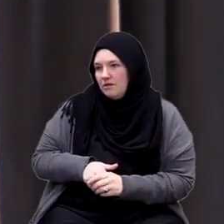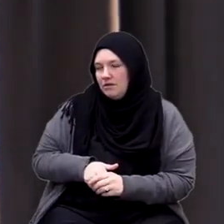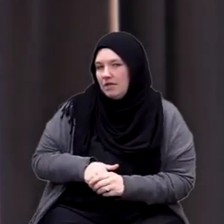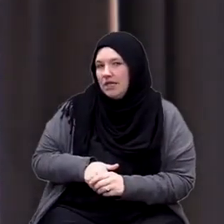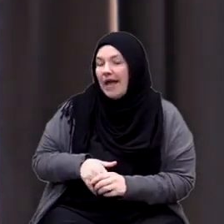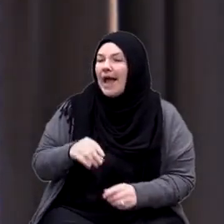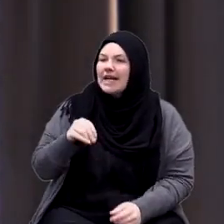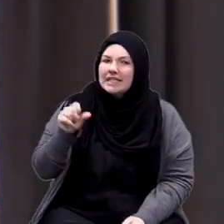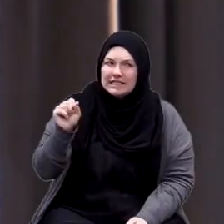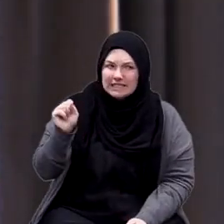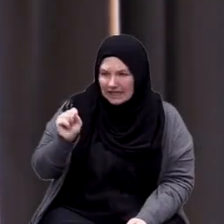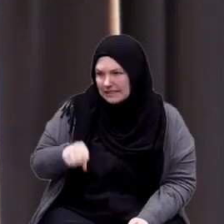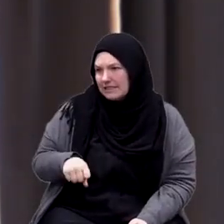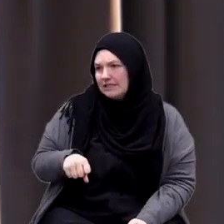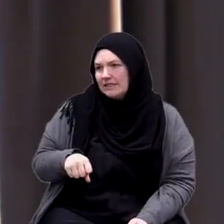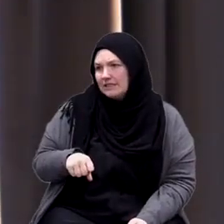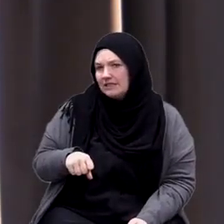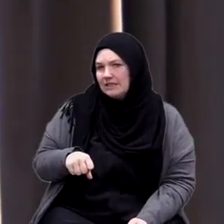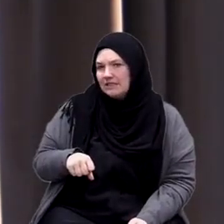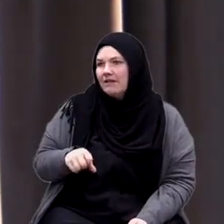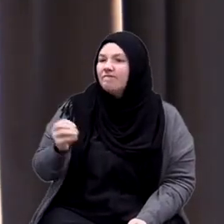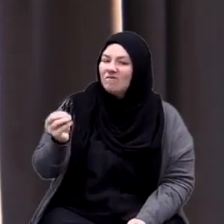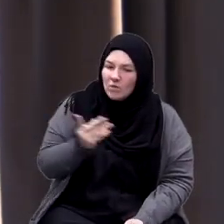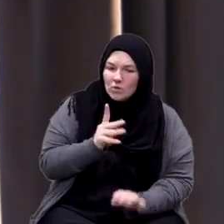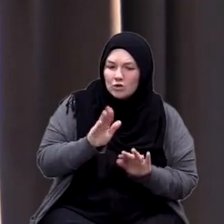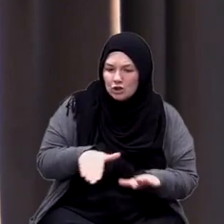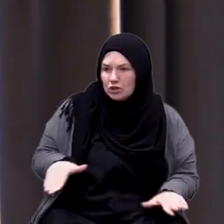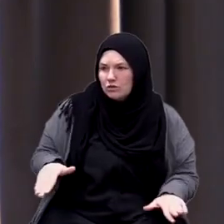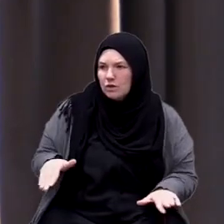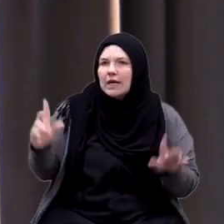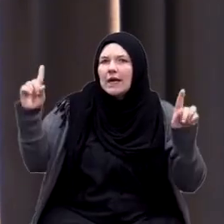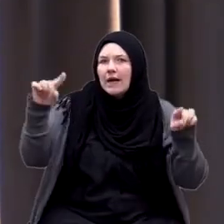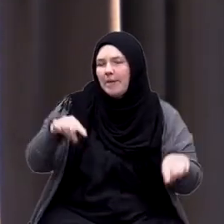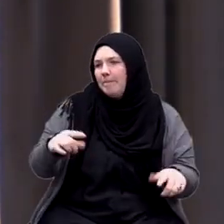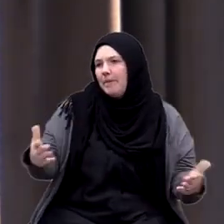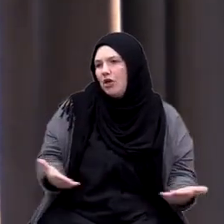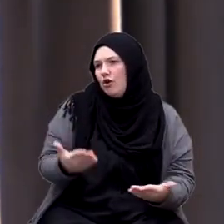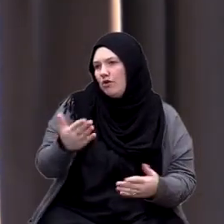And yet, very few children come to the masjid.